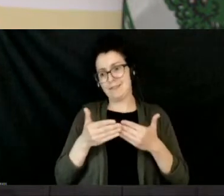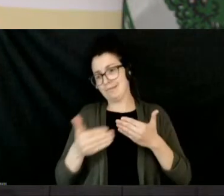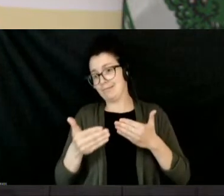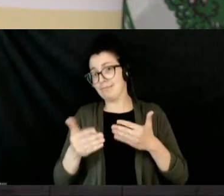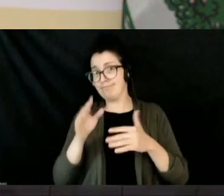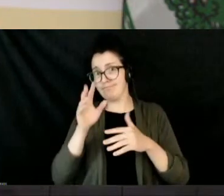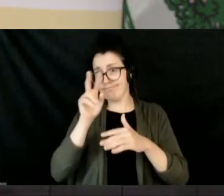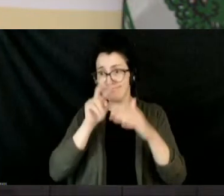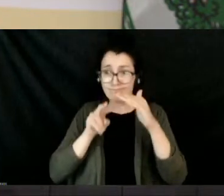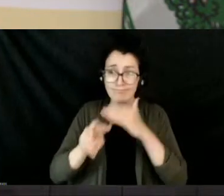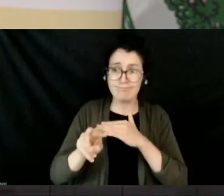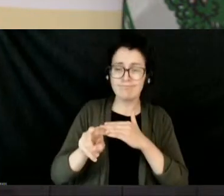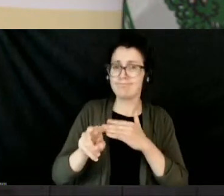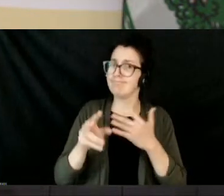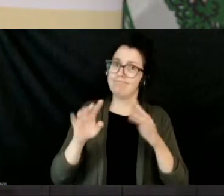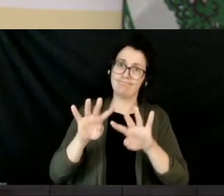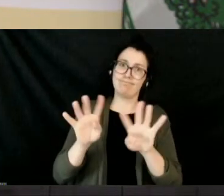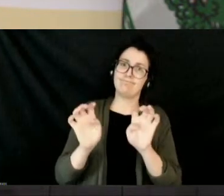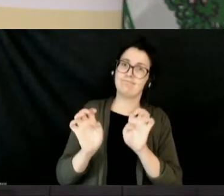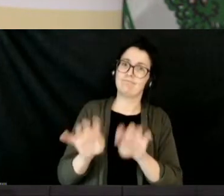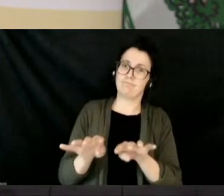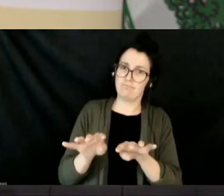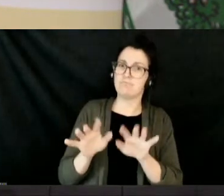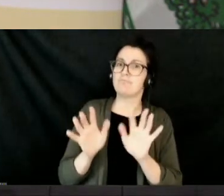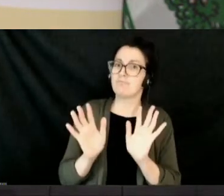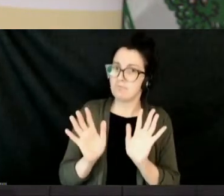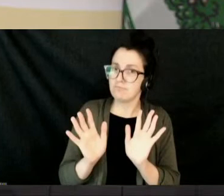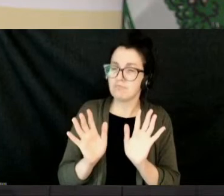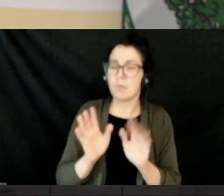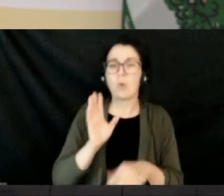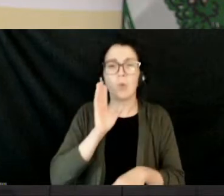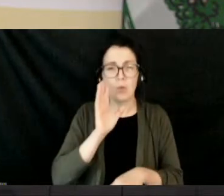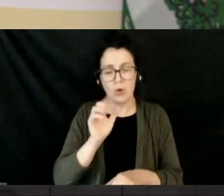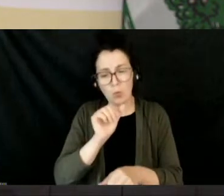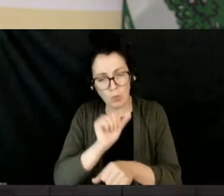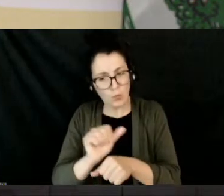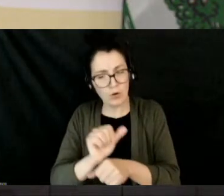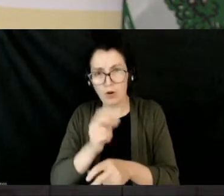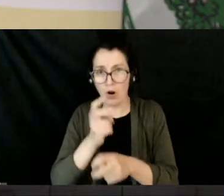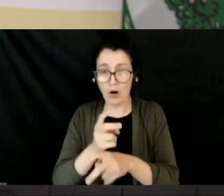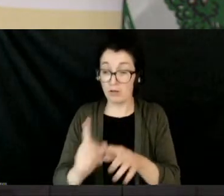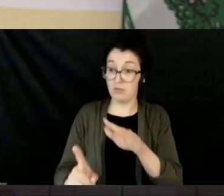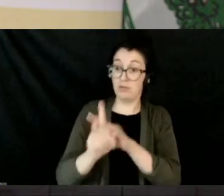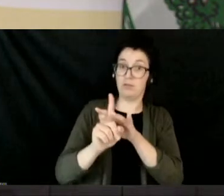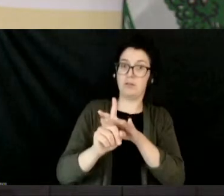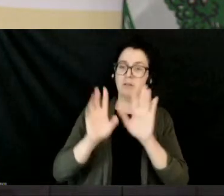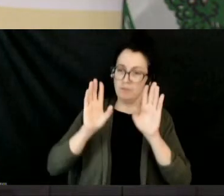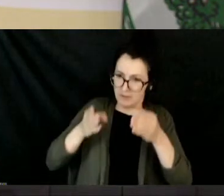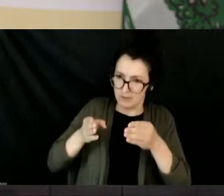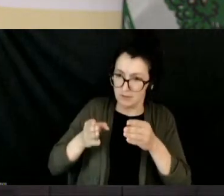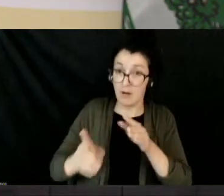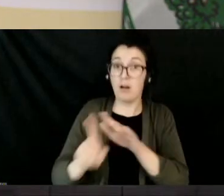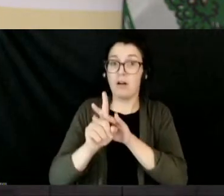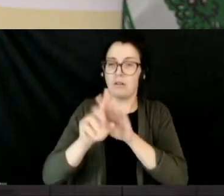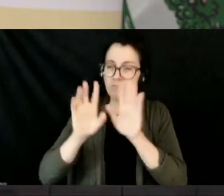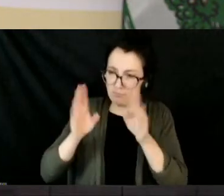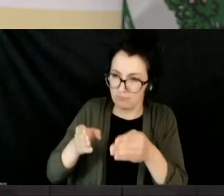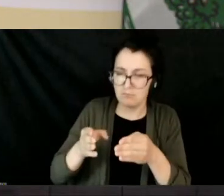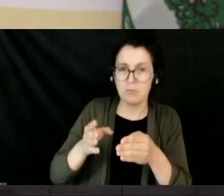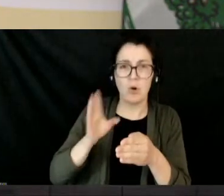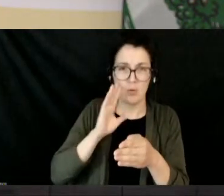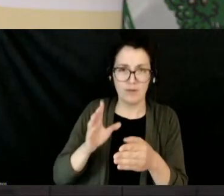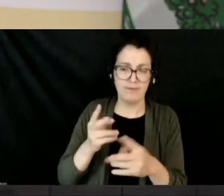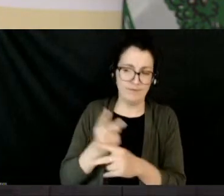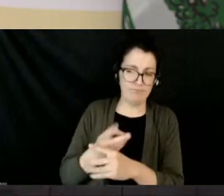with COVID. We'll work to address the issues as they arise, as we have done throughout, but feel this is a really good